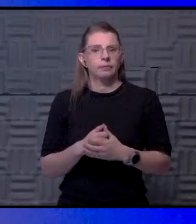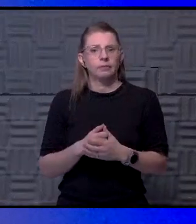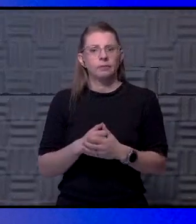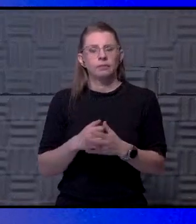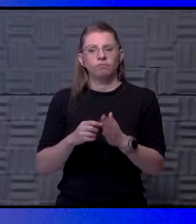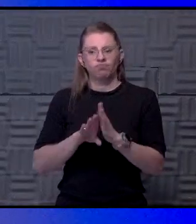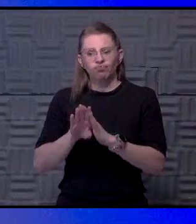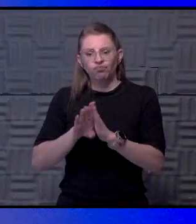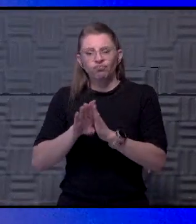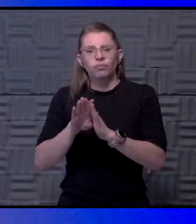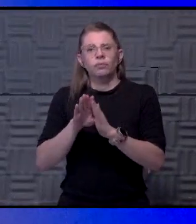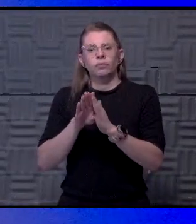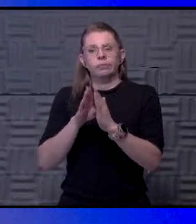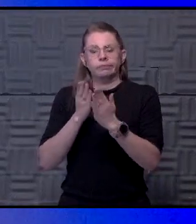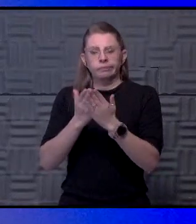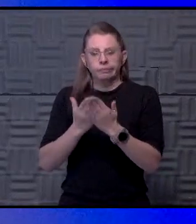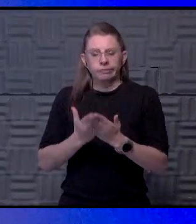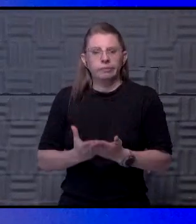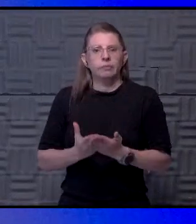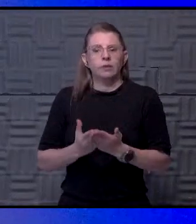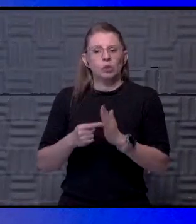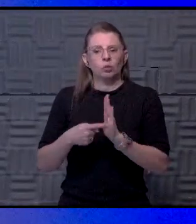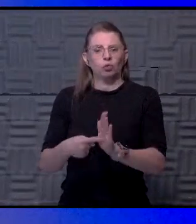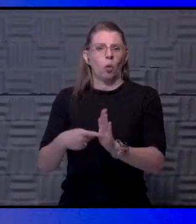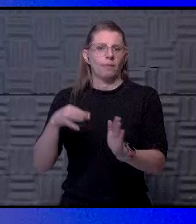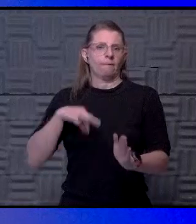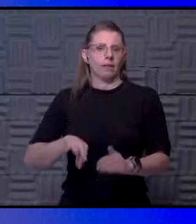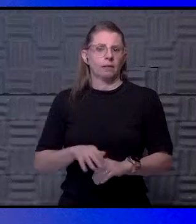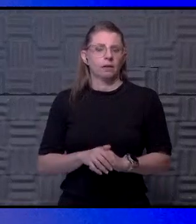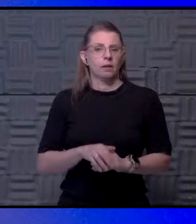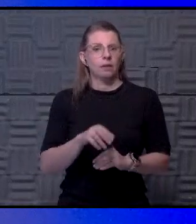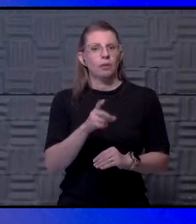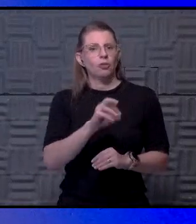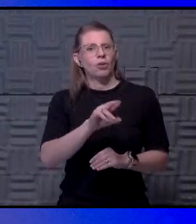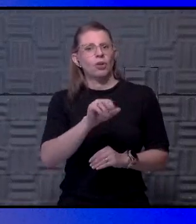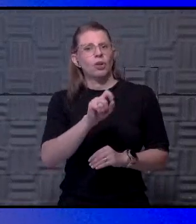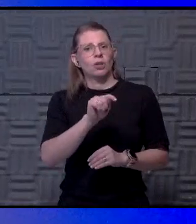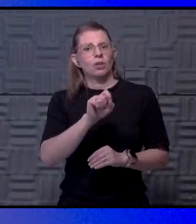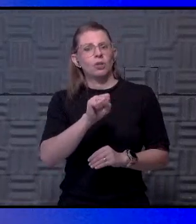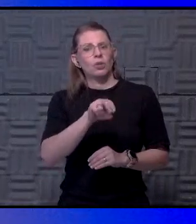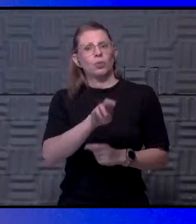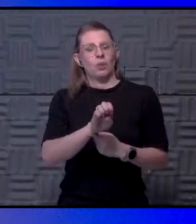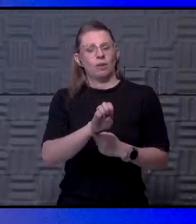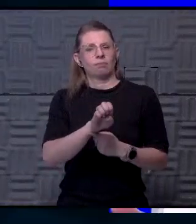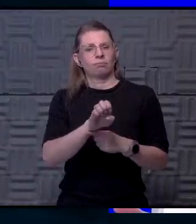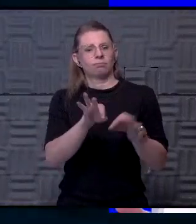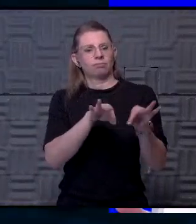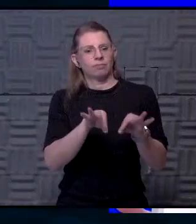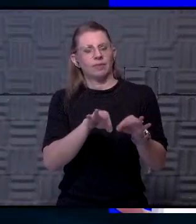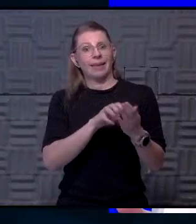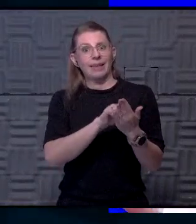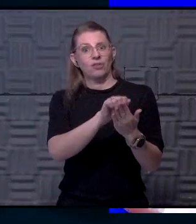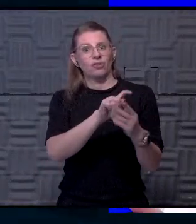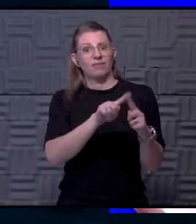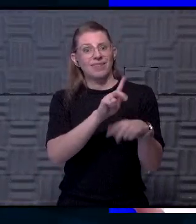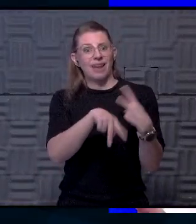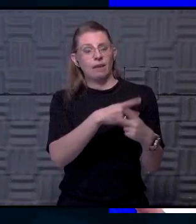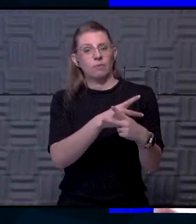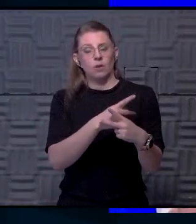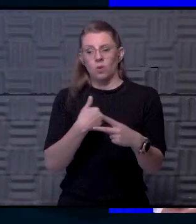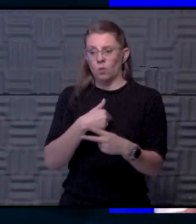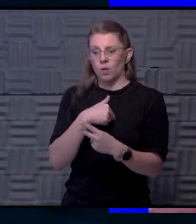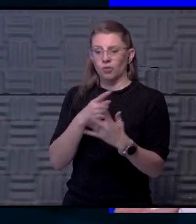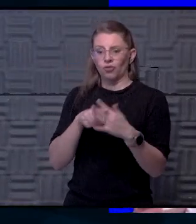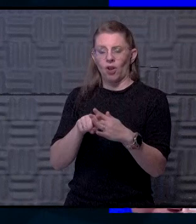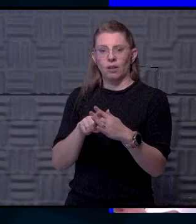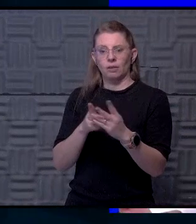mature and to demonstrate those benefits. And Dr. Sue was talking about hidden cancer, and what's so exciting is that we're starting